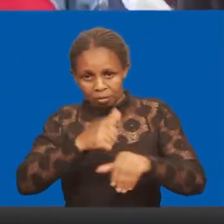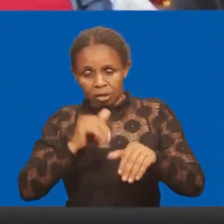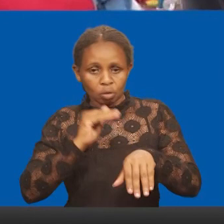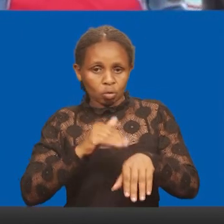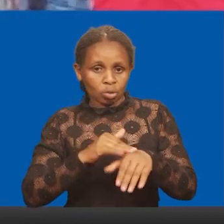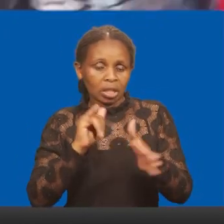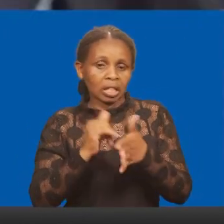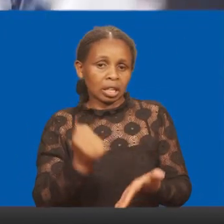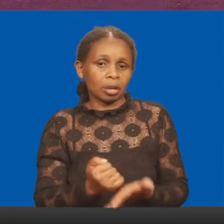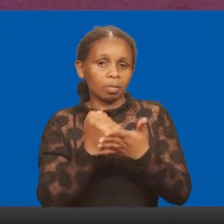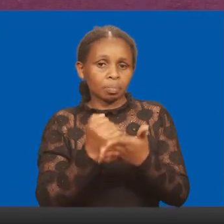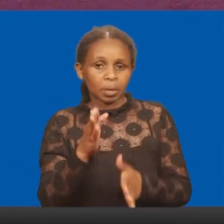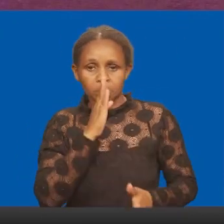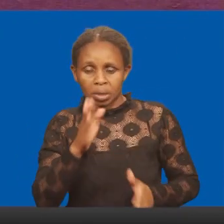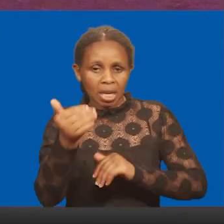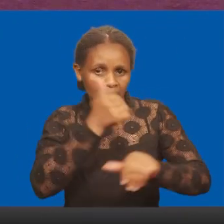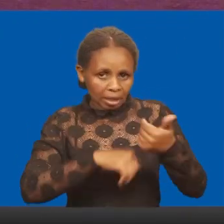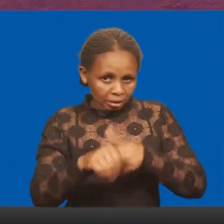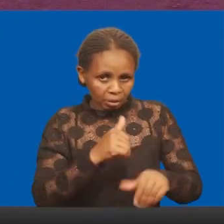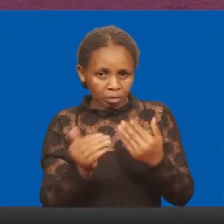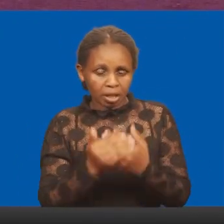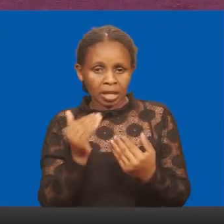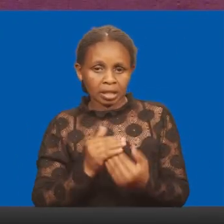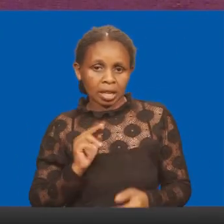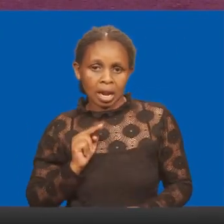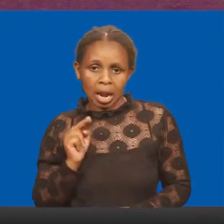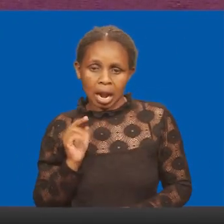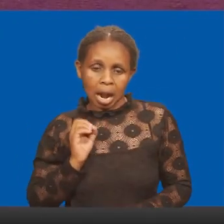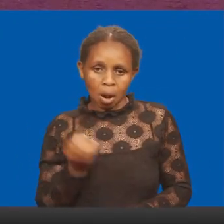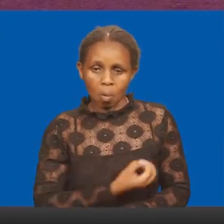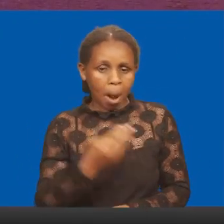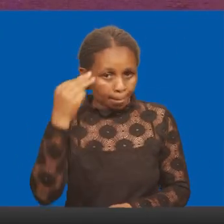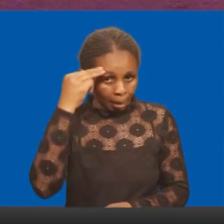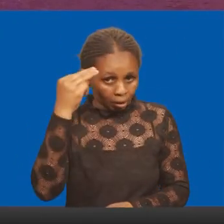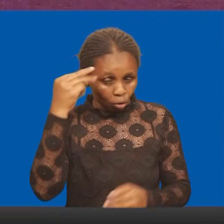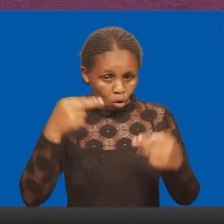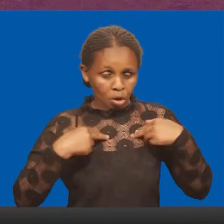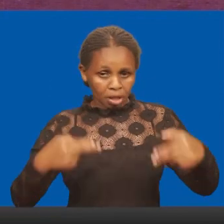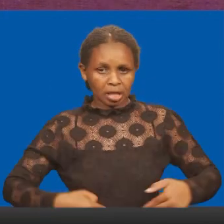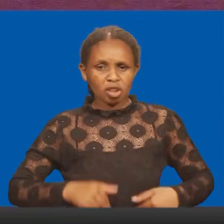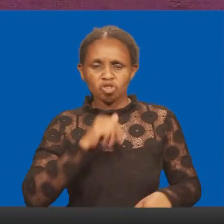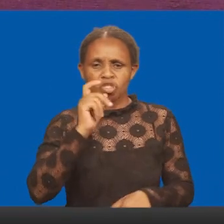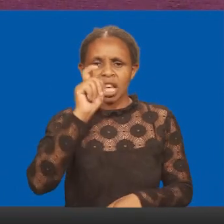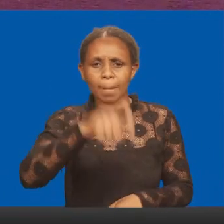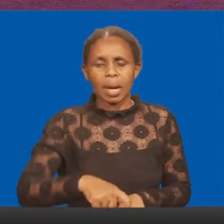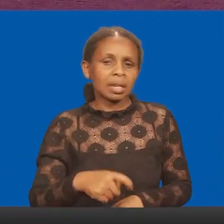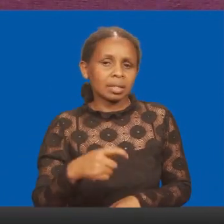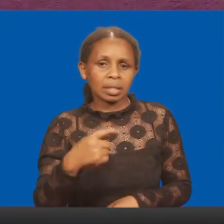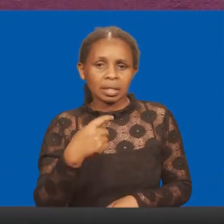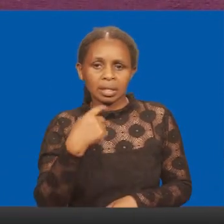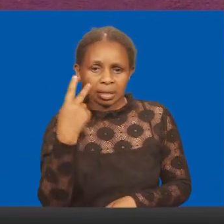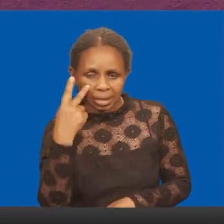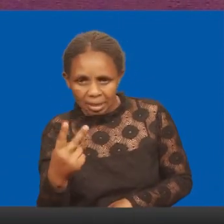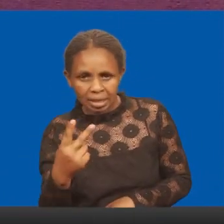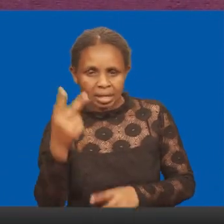mazuri yatakayowasaidia. Let's be proactive towards taking care of our mental health. You don't have to see a therapist. Not